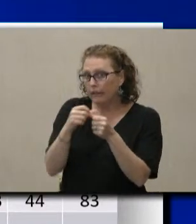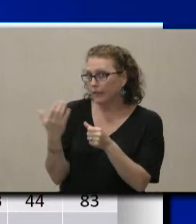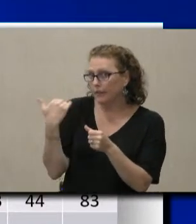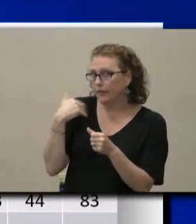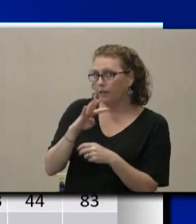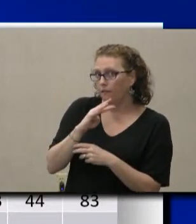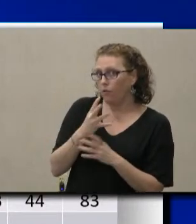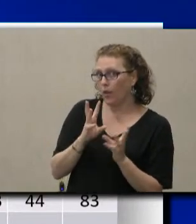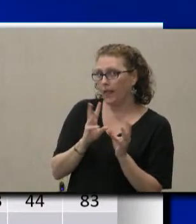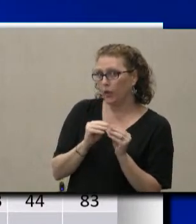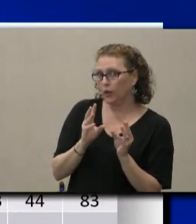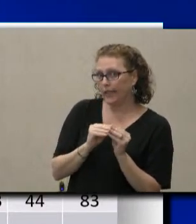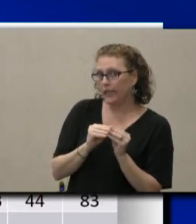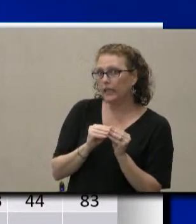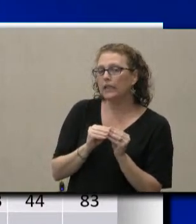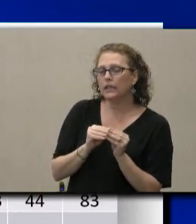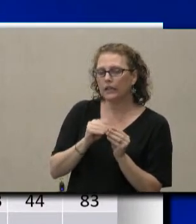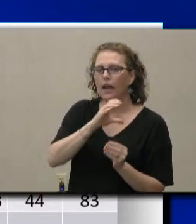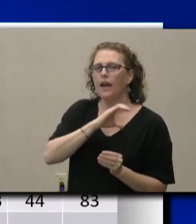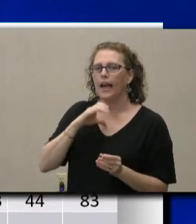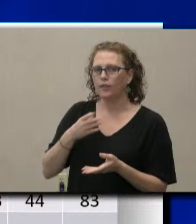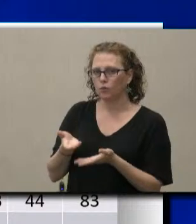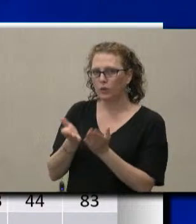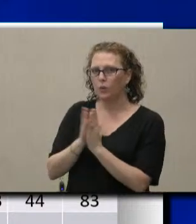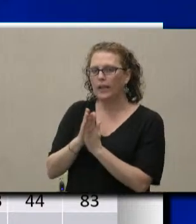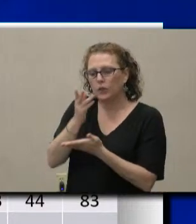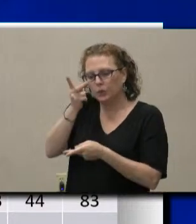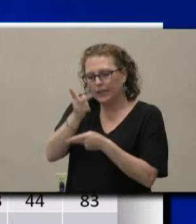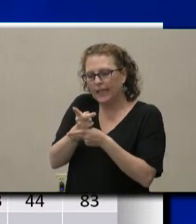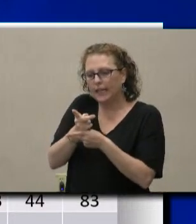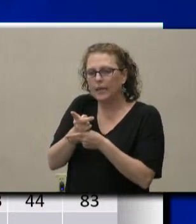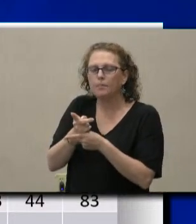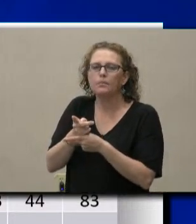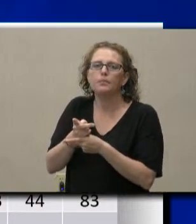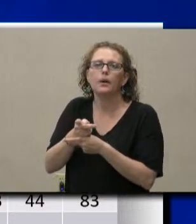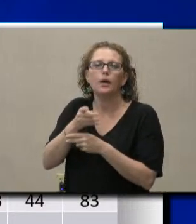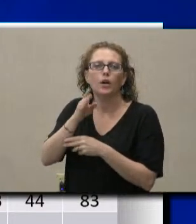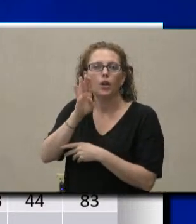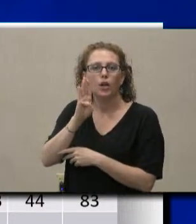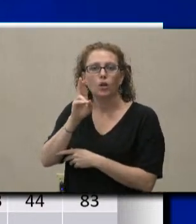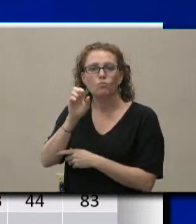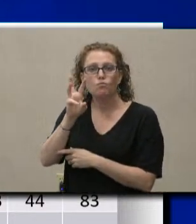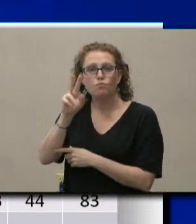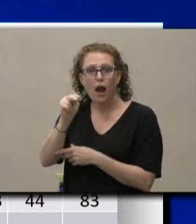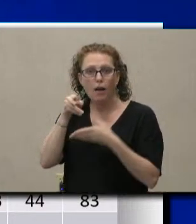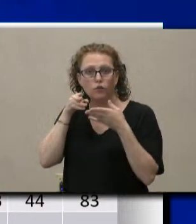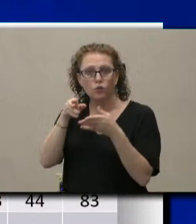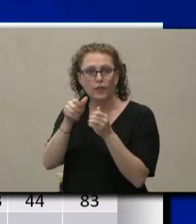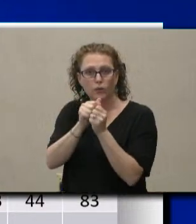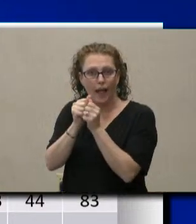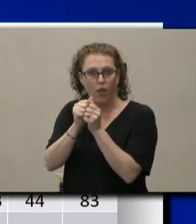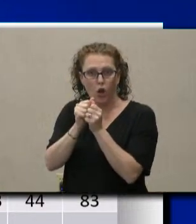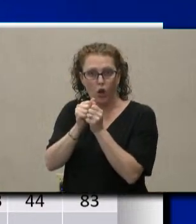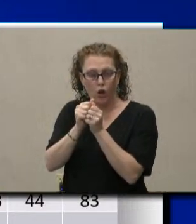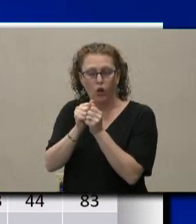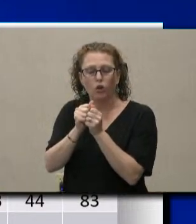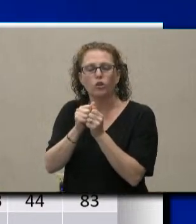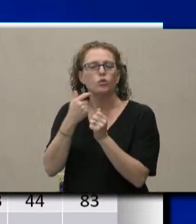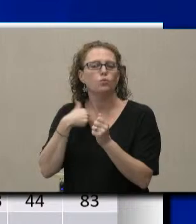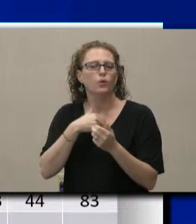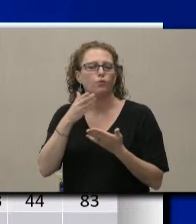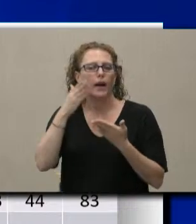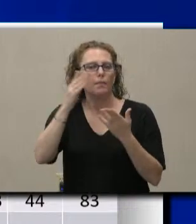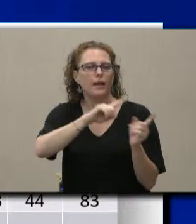direction to keep the Brown Street community together. And we had recommended coming back so that we could